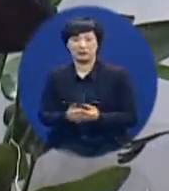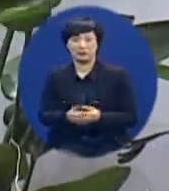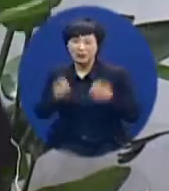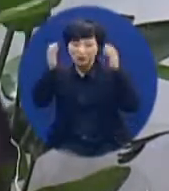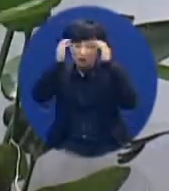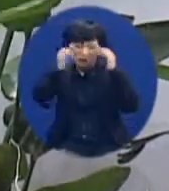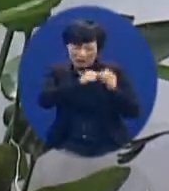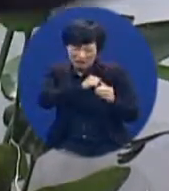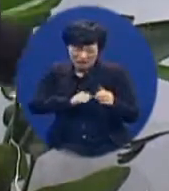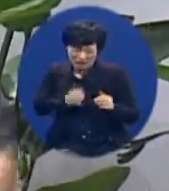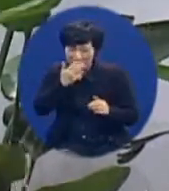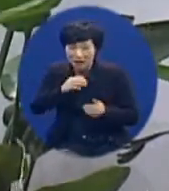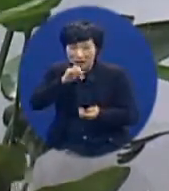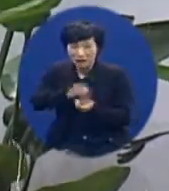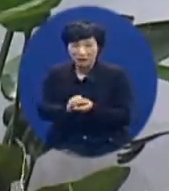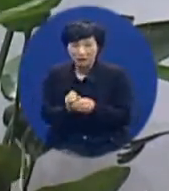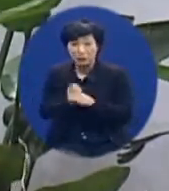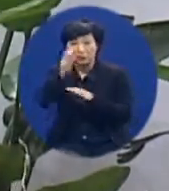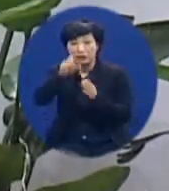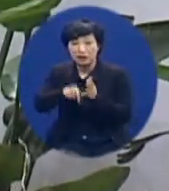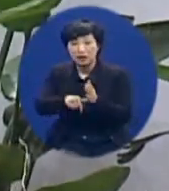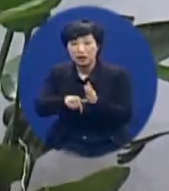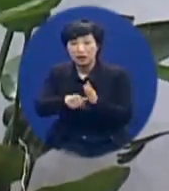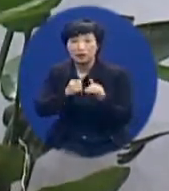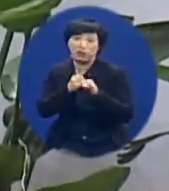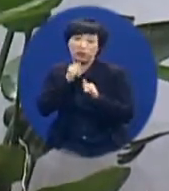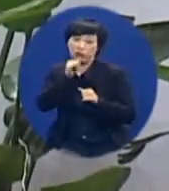my endurance.